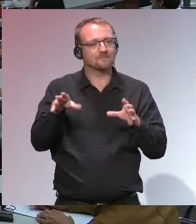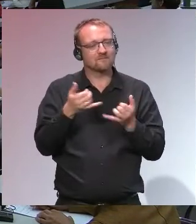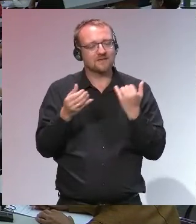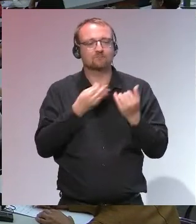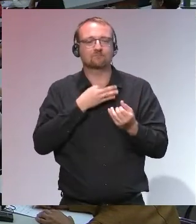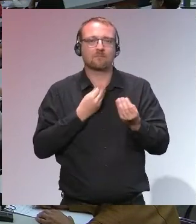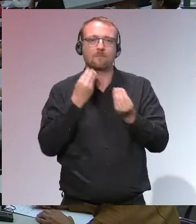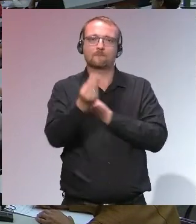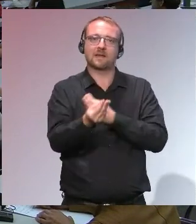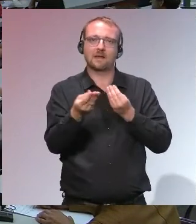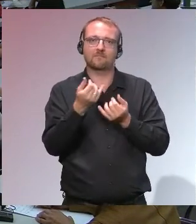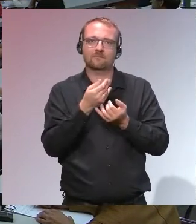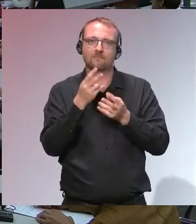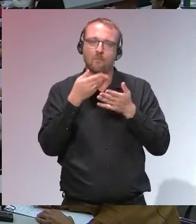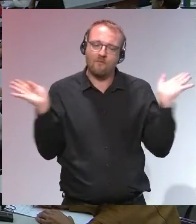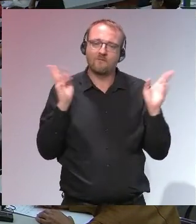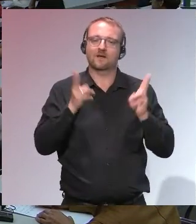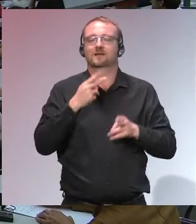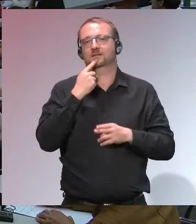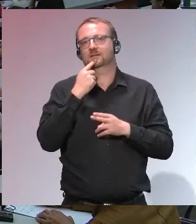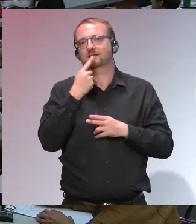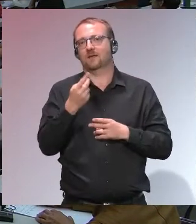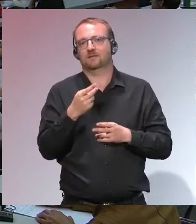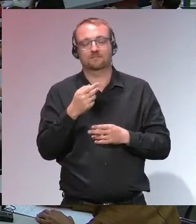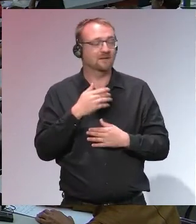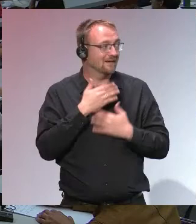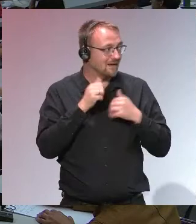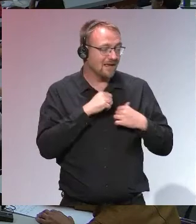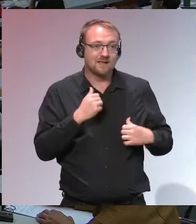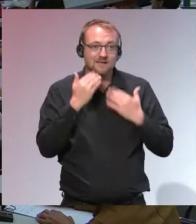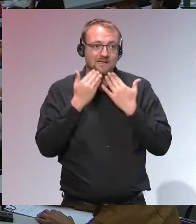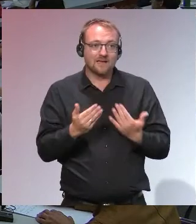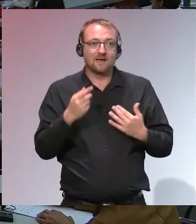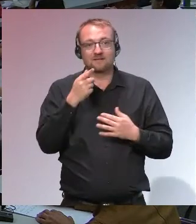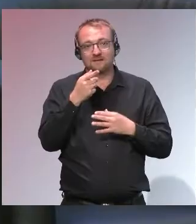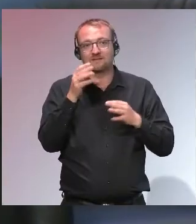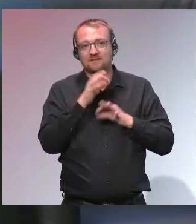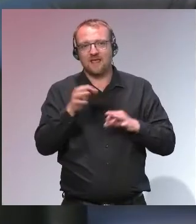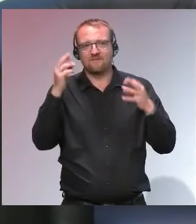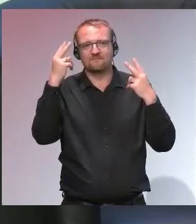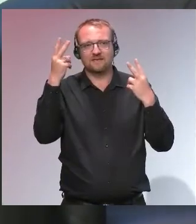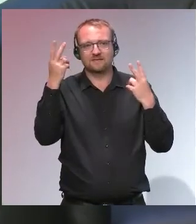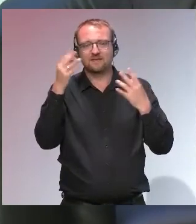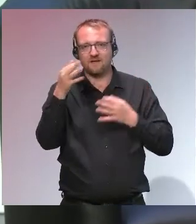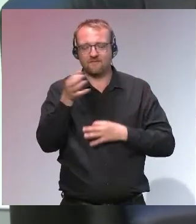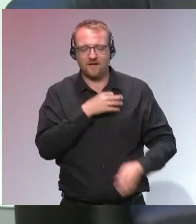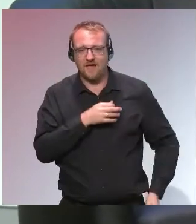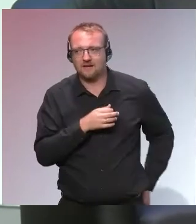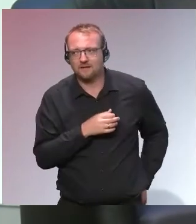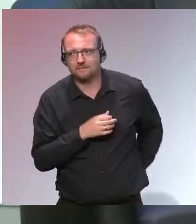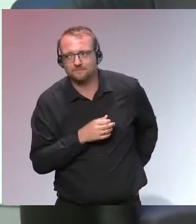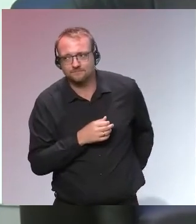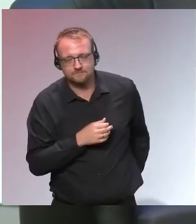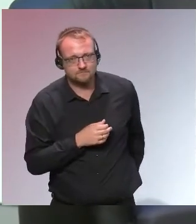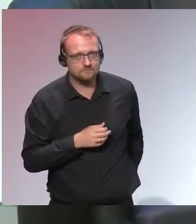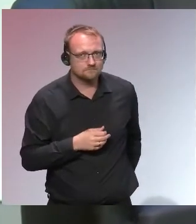Herzlichen Dank für die, glaube ich, ganz wichtige und auch Yes, thank you very much. We've seen the same